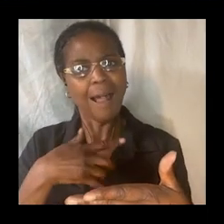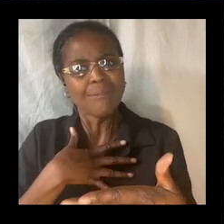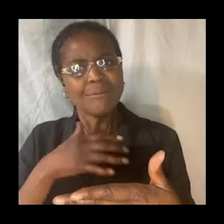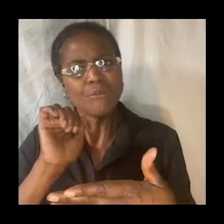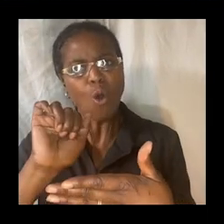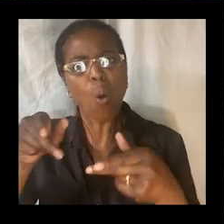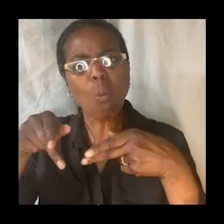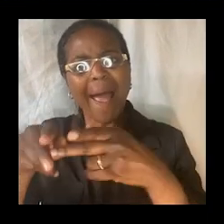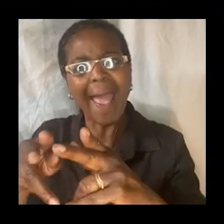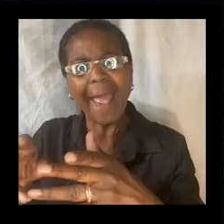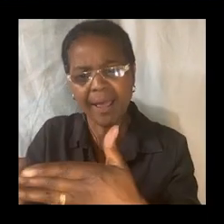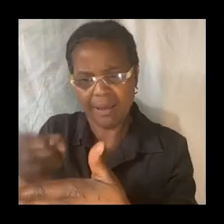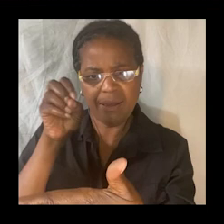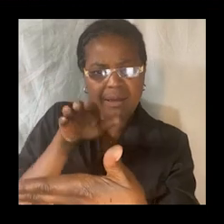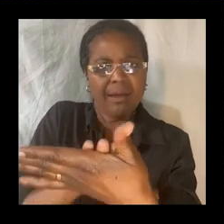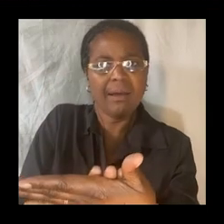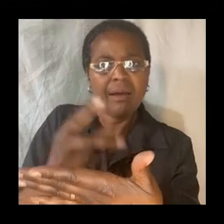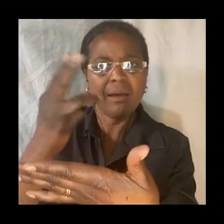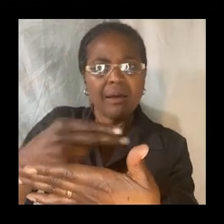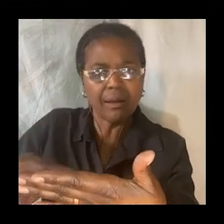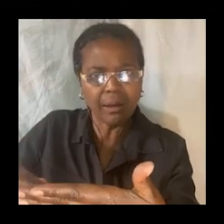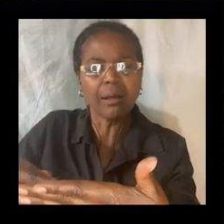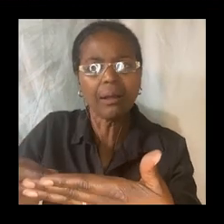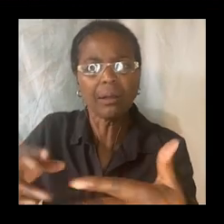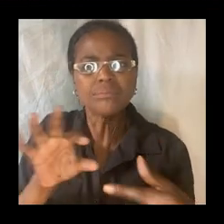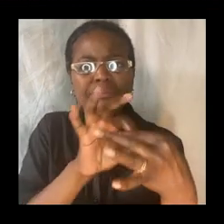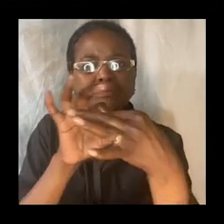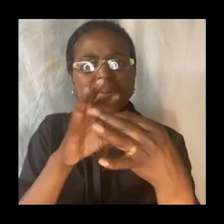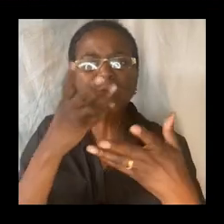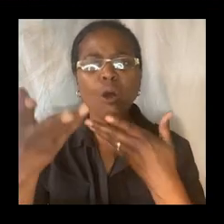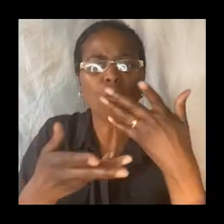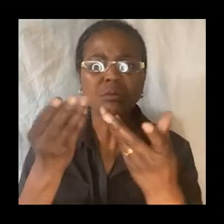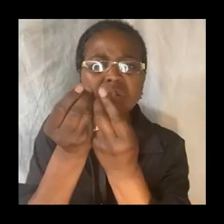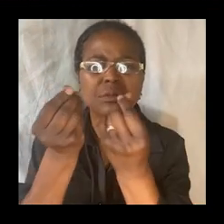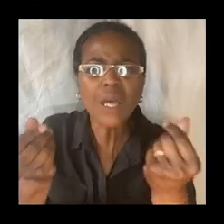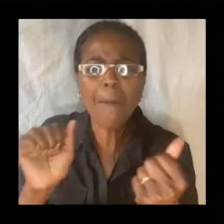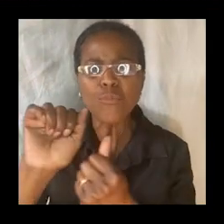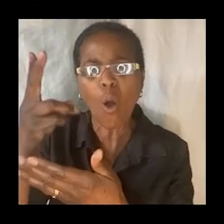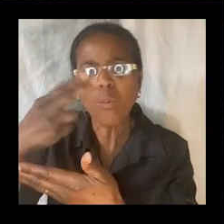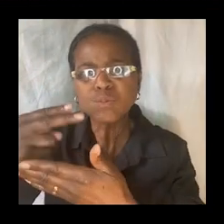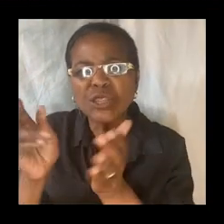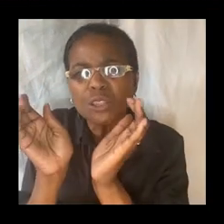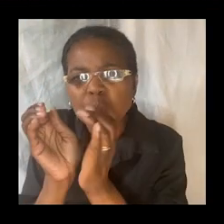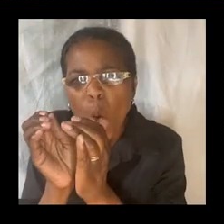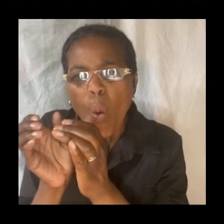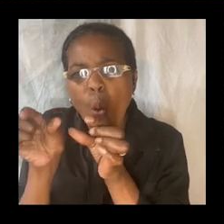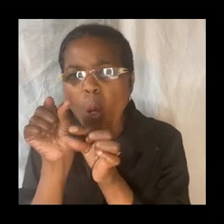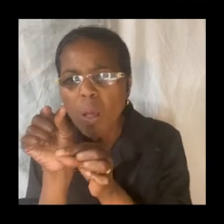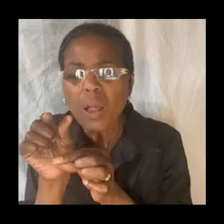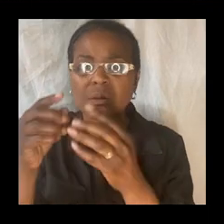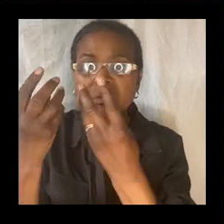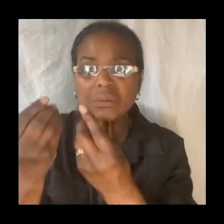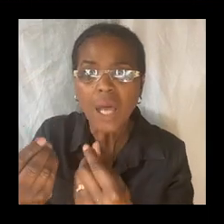illustrations and the story. So there are points where the images are very small and very delicate and a light